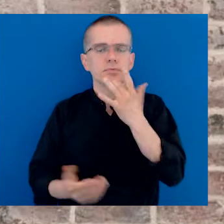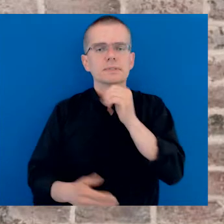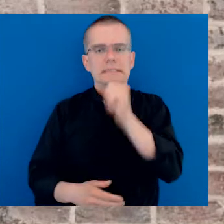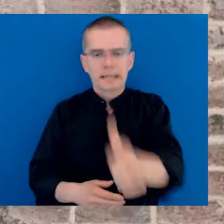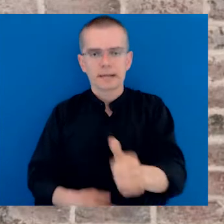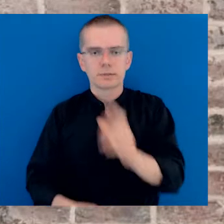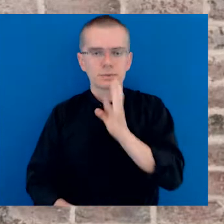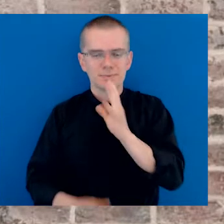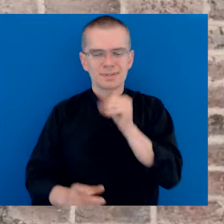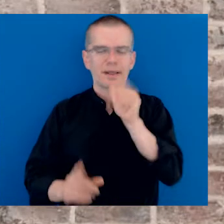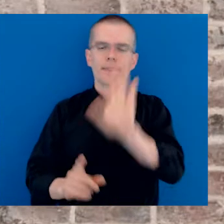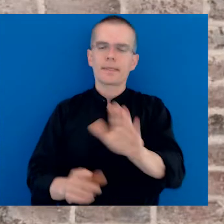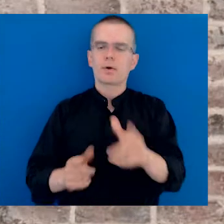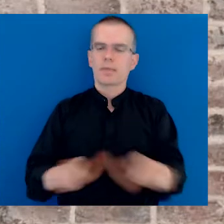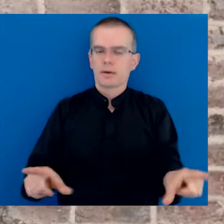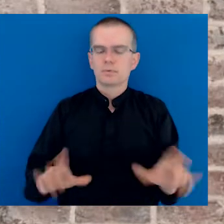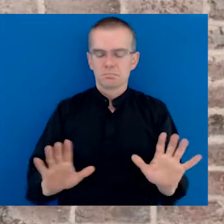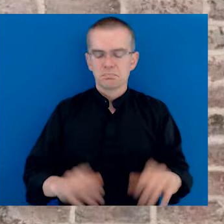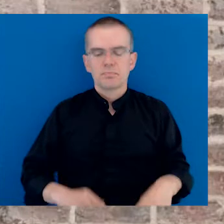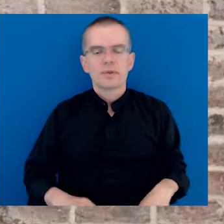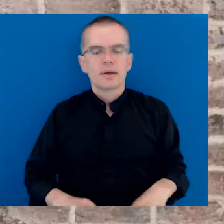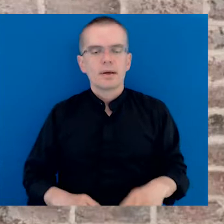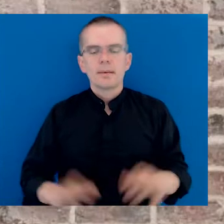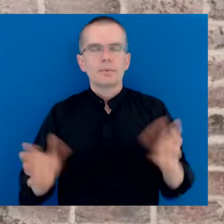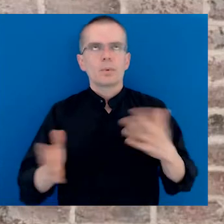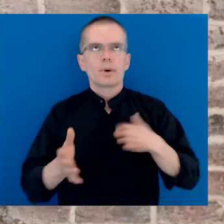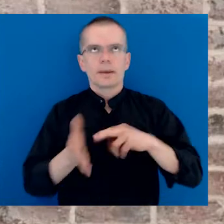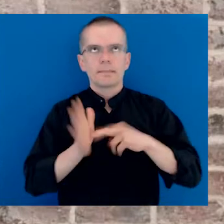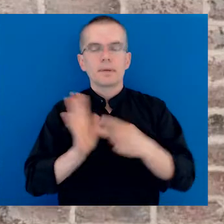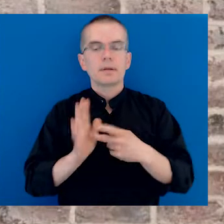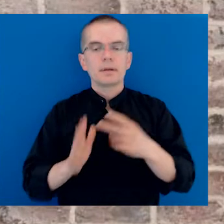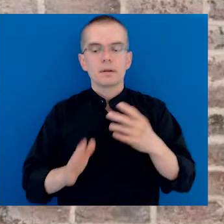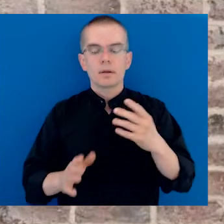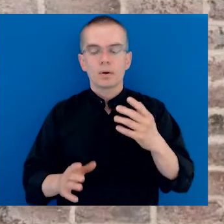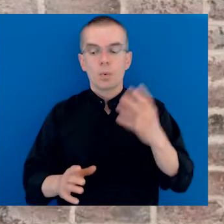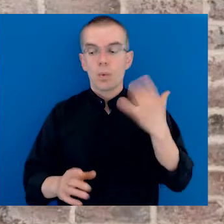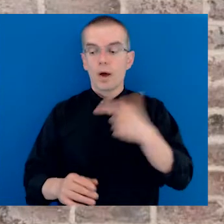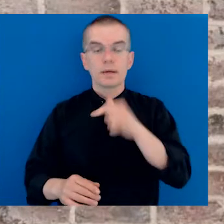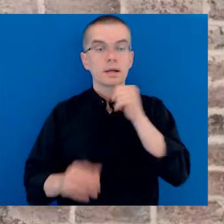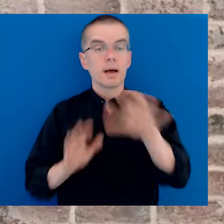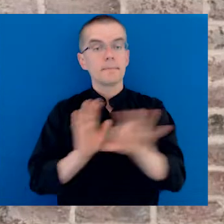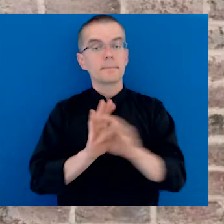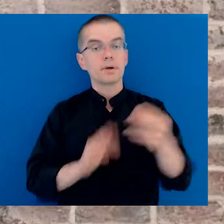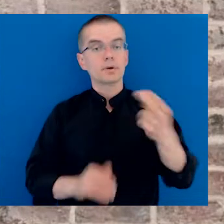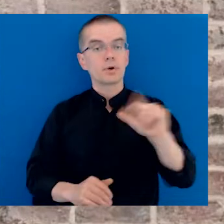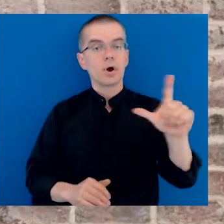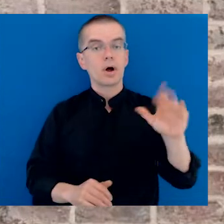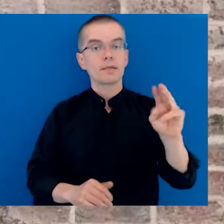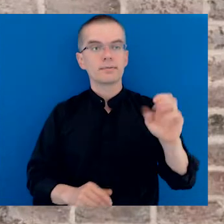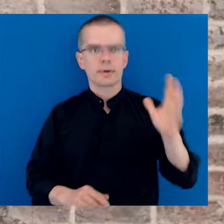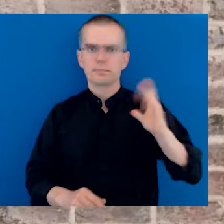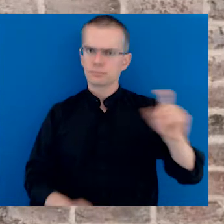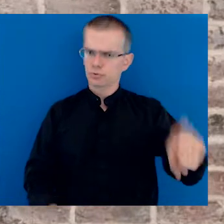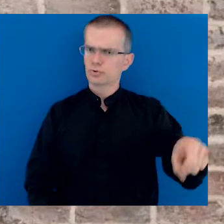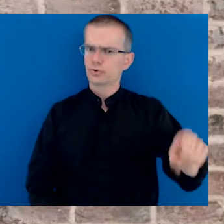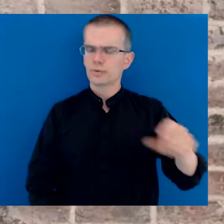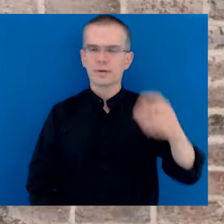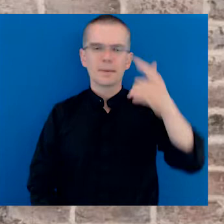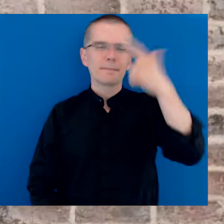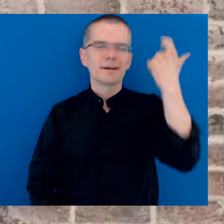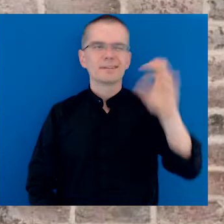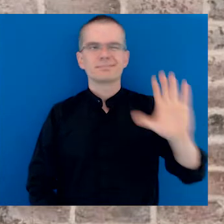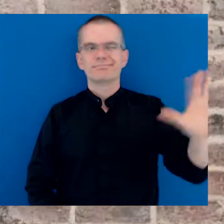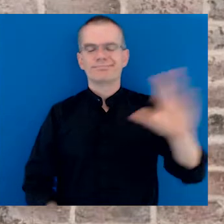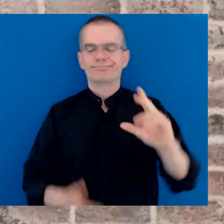because it's not their language. But what I'm saying is that I think that one of the reasons he didn't get into the hall when he should have was because of